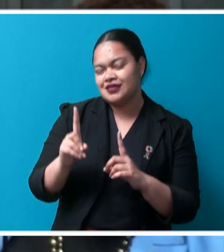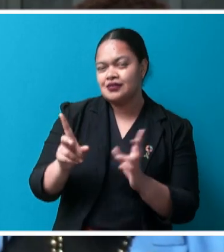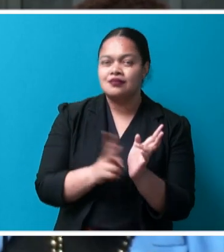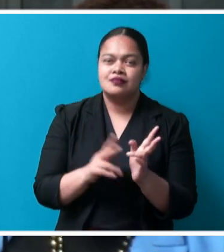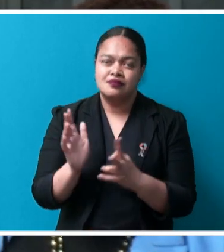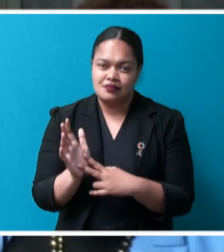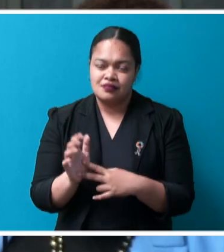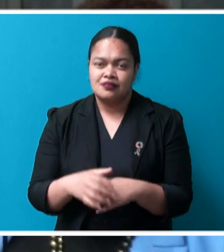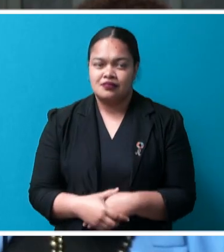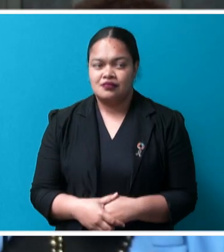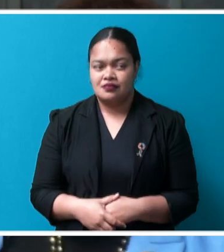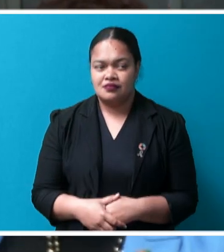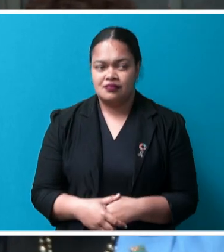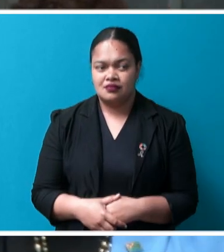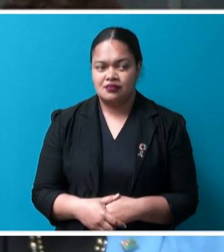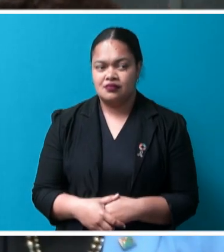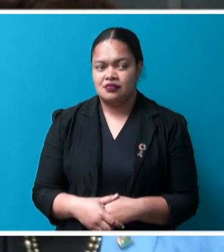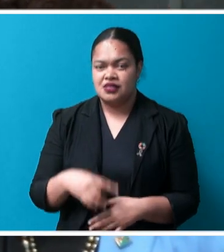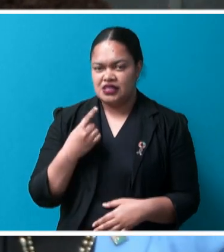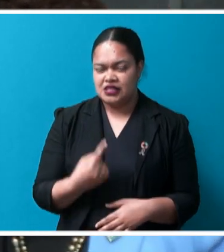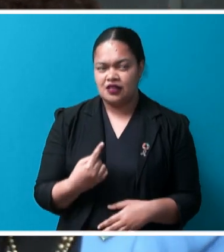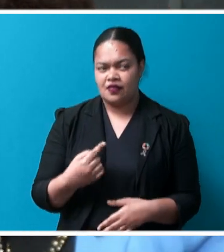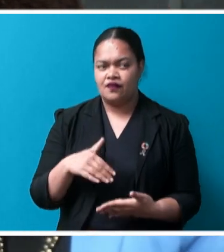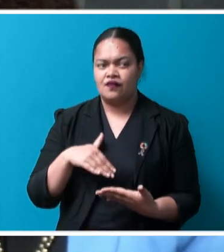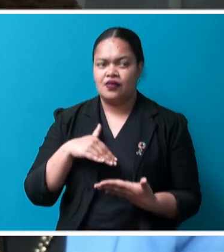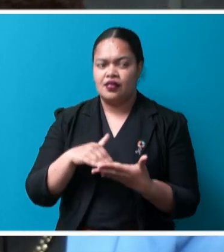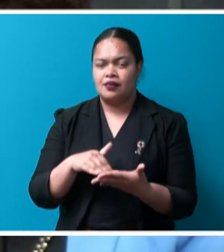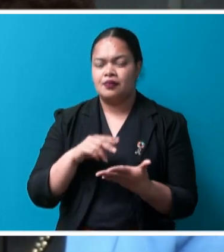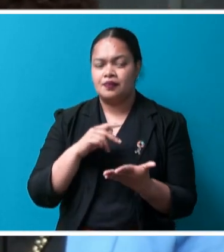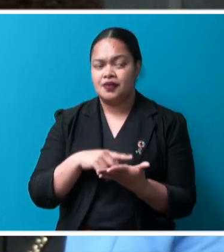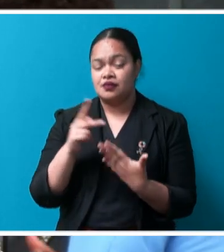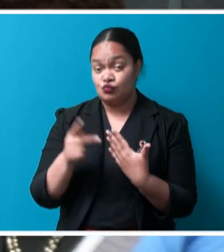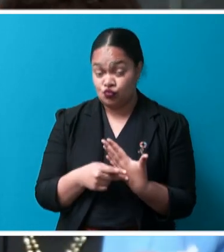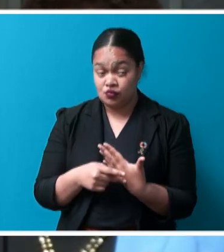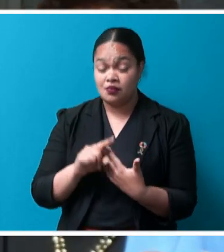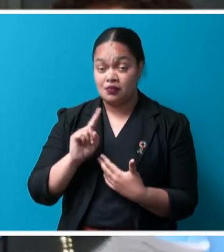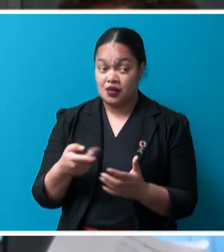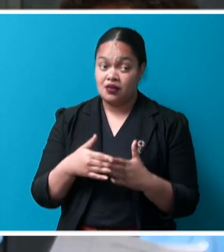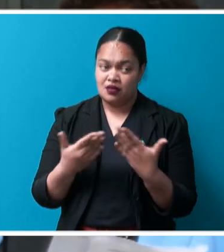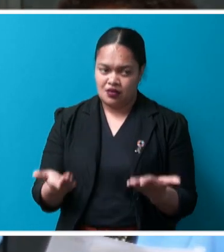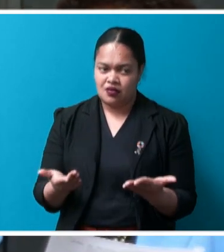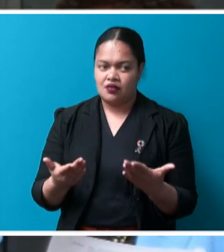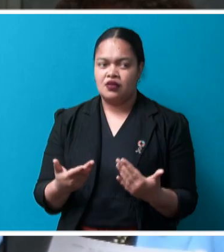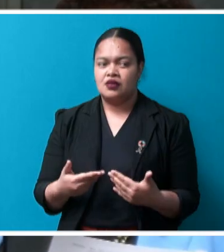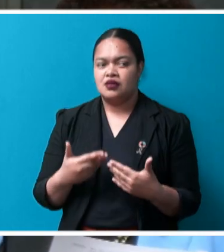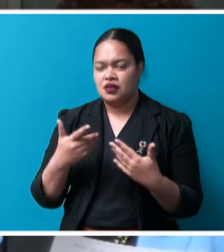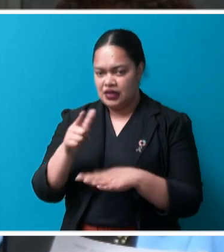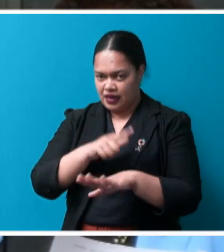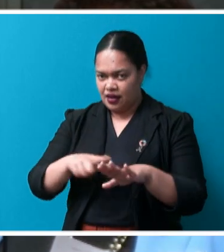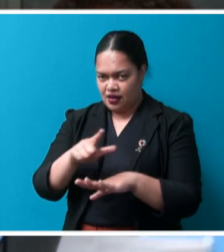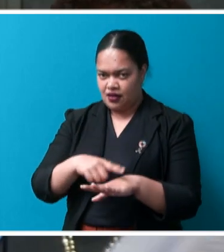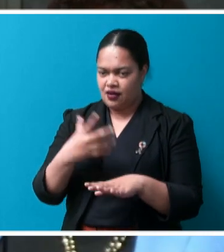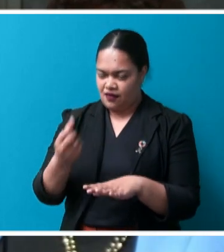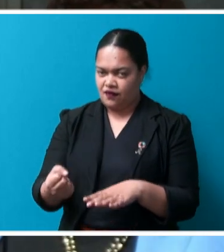a self-help initiative by the village, but now they've given a land on the opposite side of